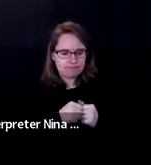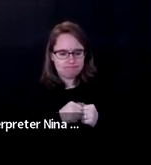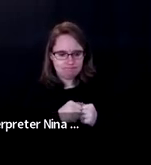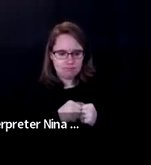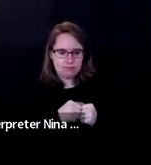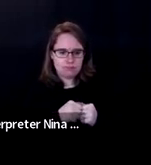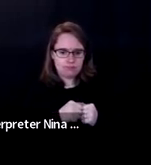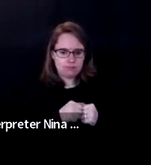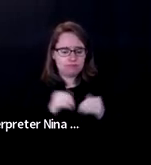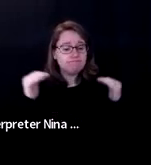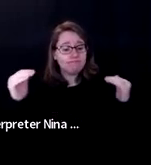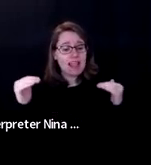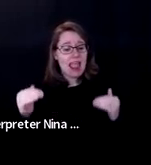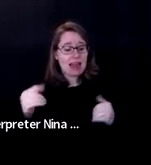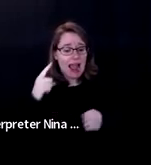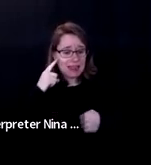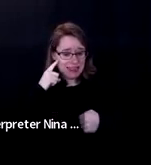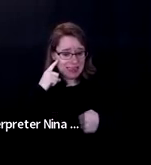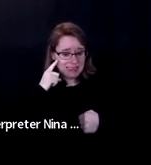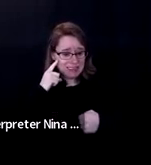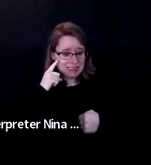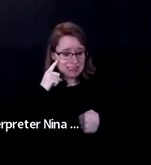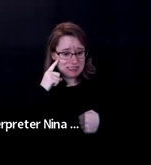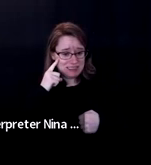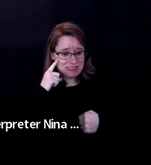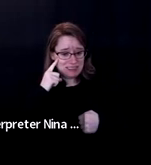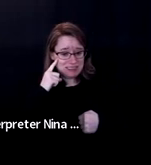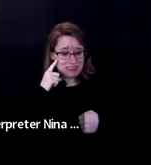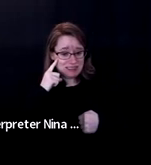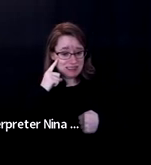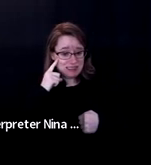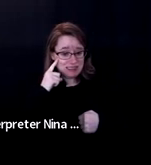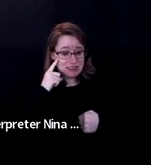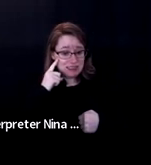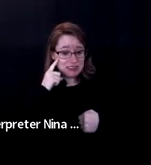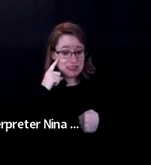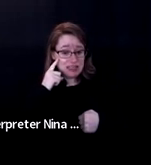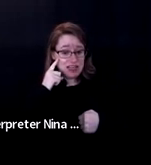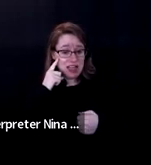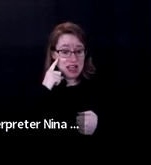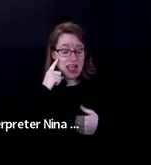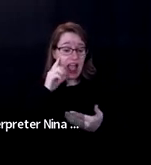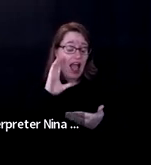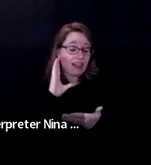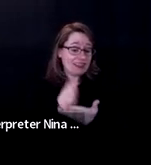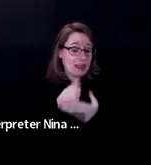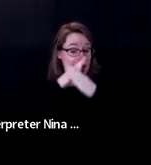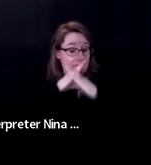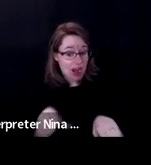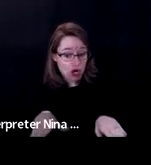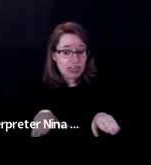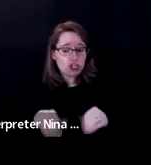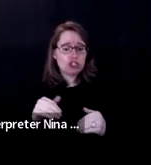I think the areas where eliminate, you know, barriers and disparities and all